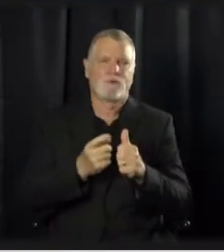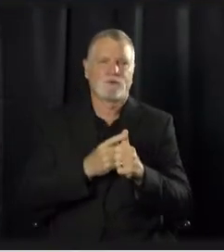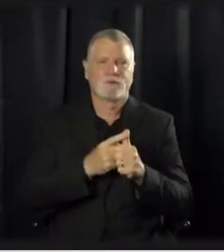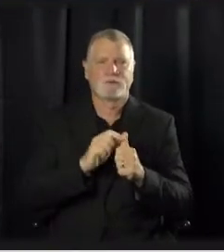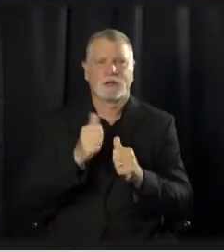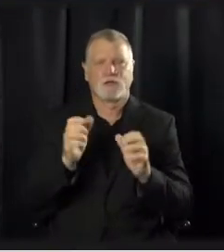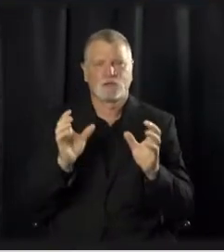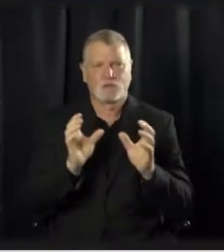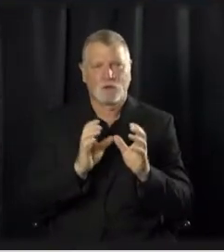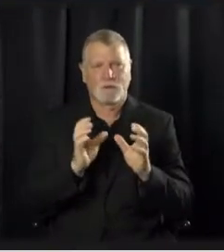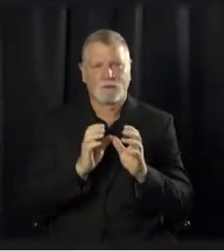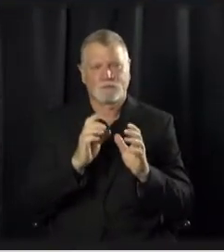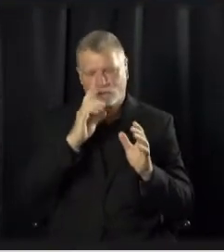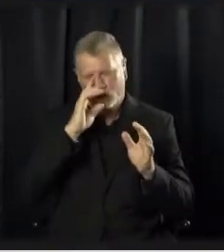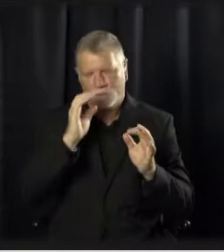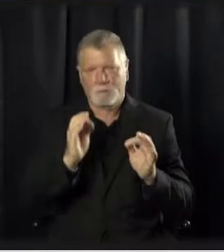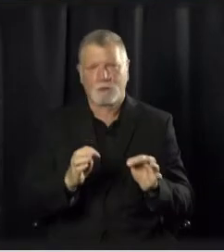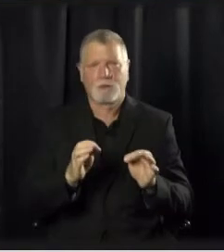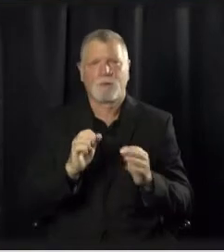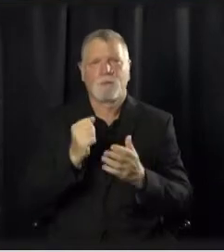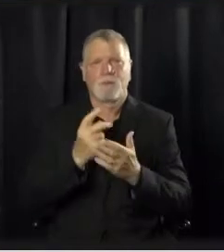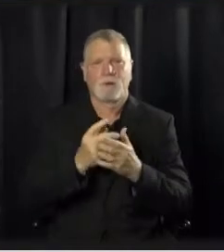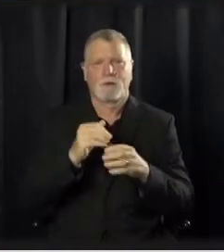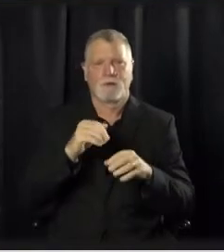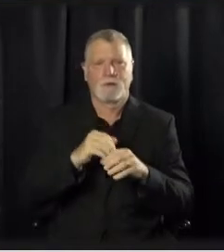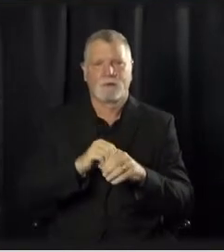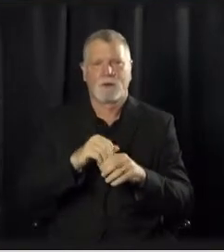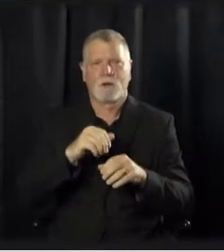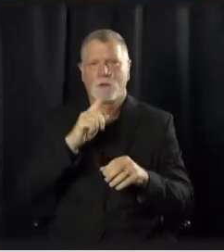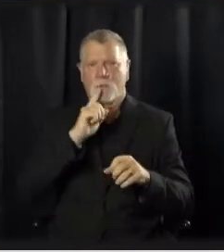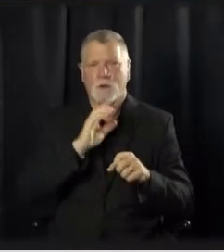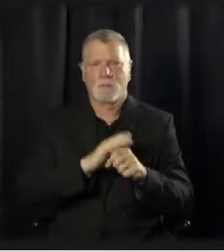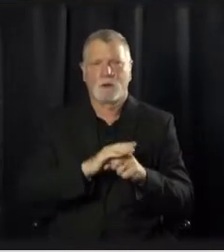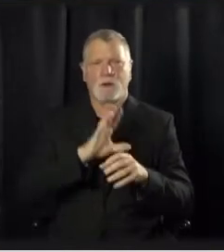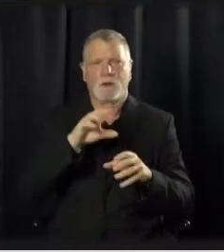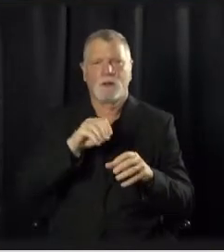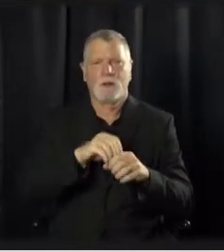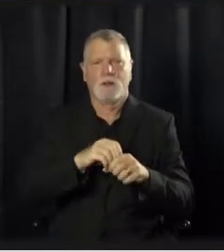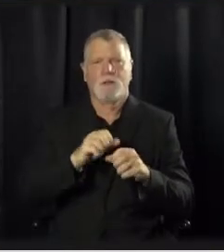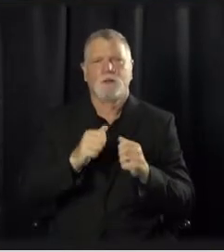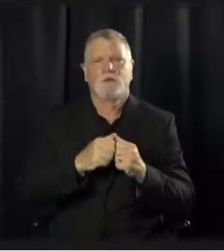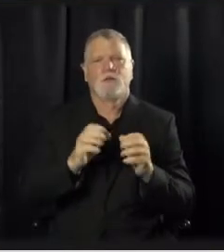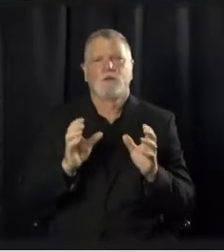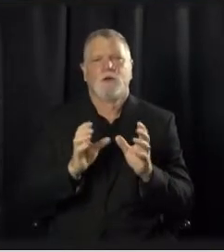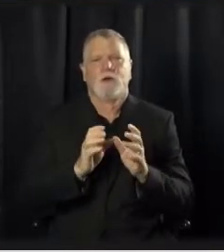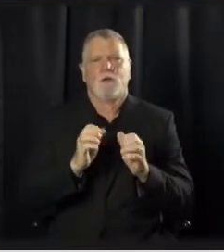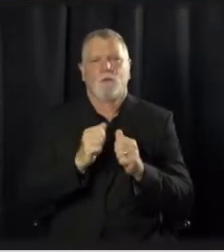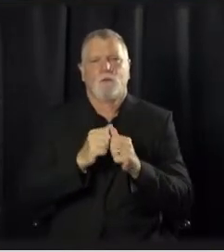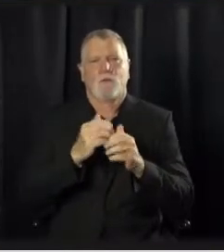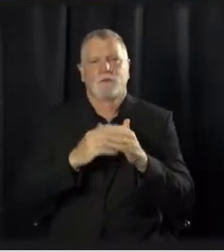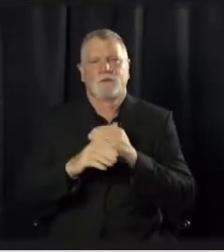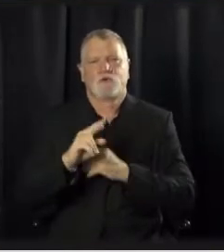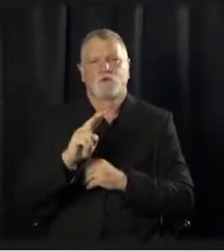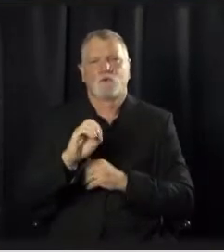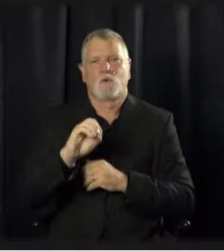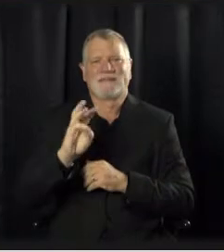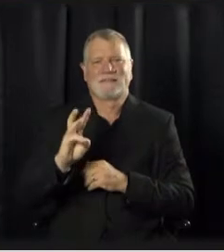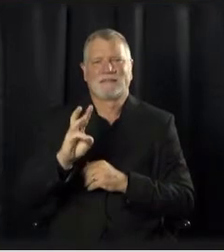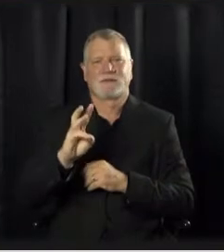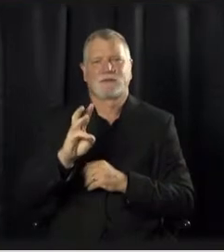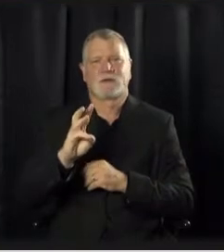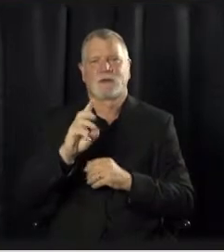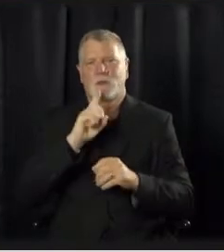any certification determinations authorized by PROMESA, including certification determinations under Section 206 of